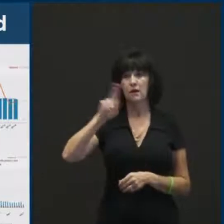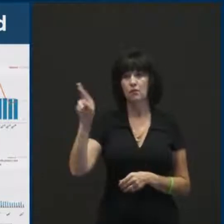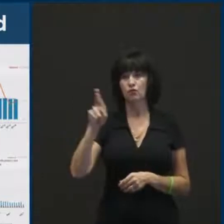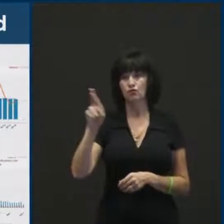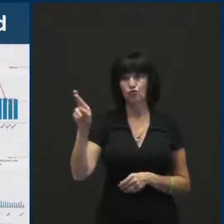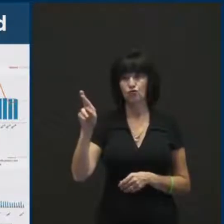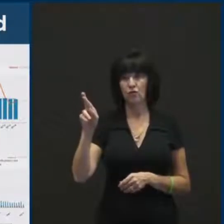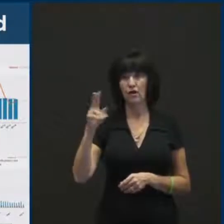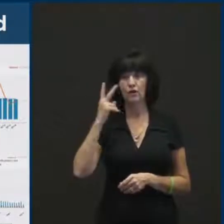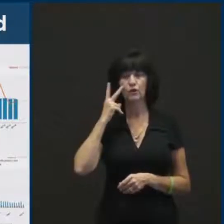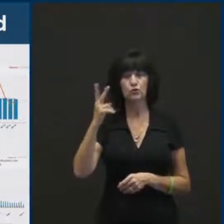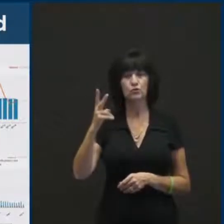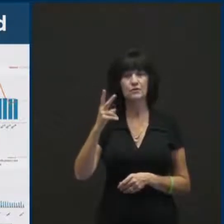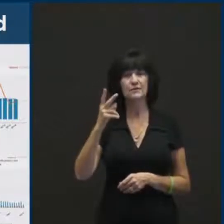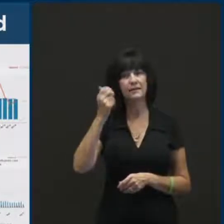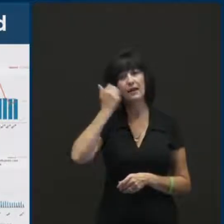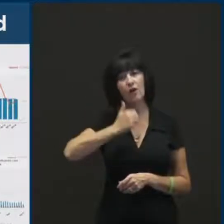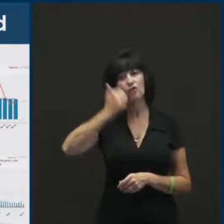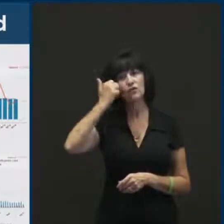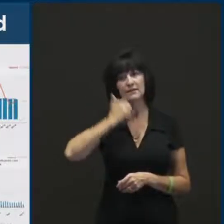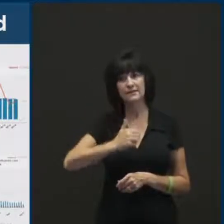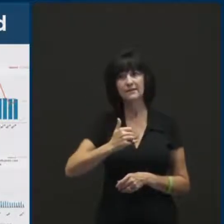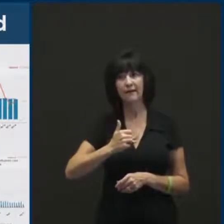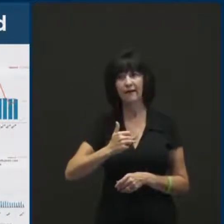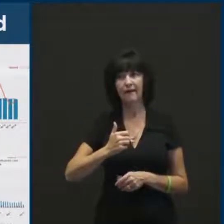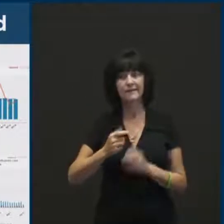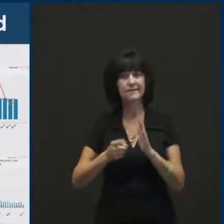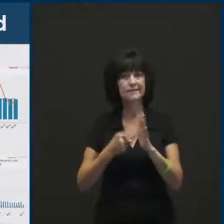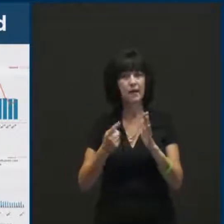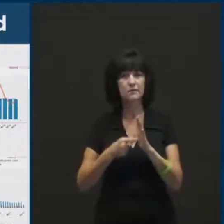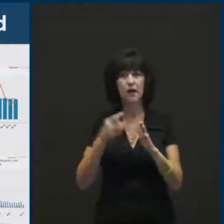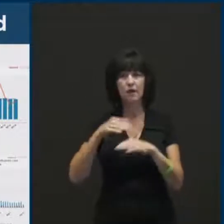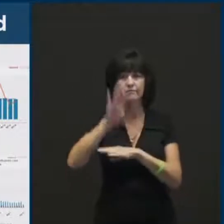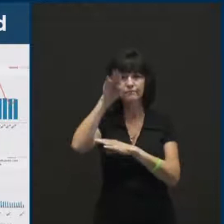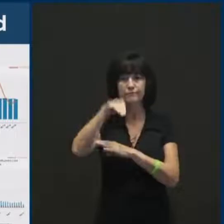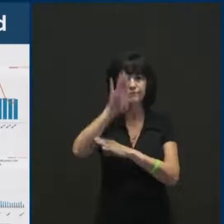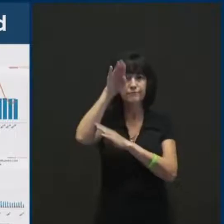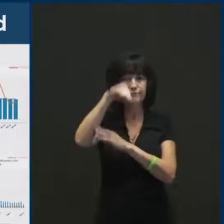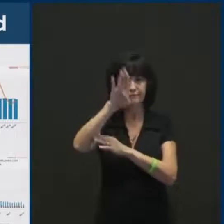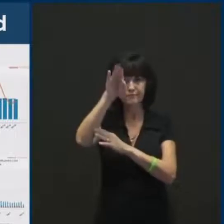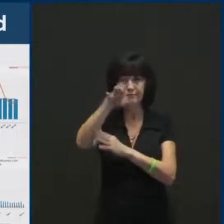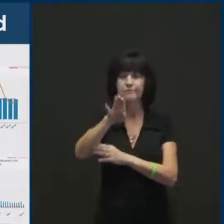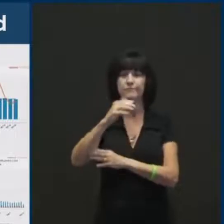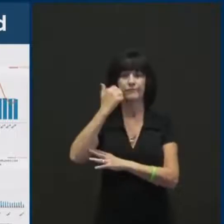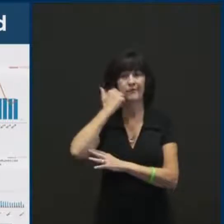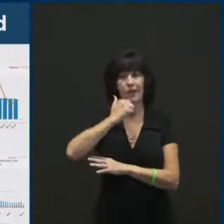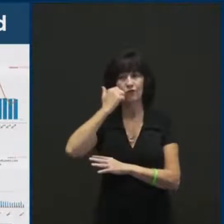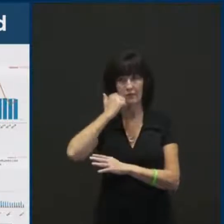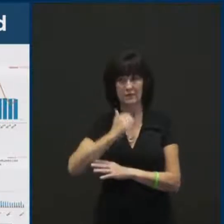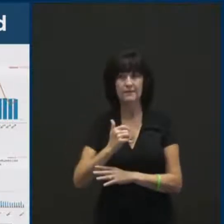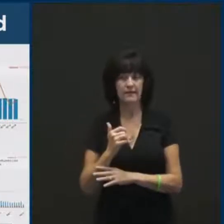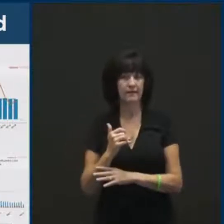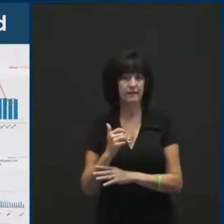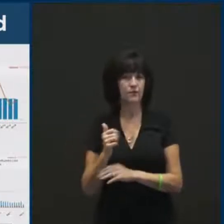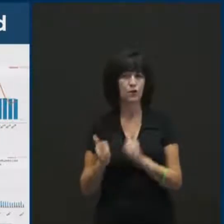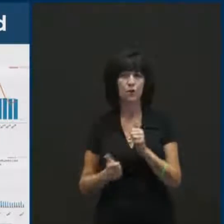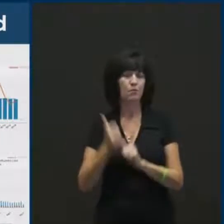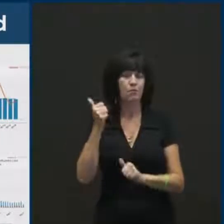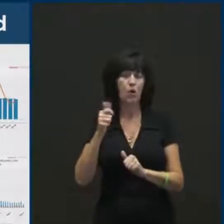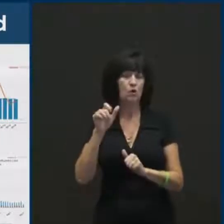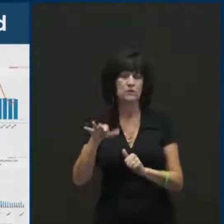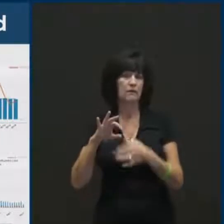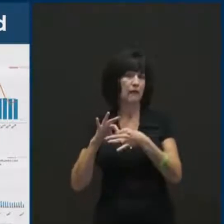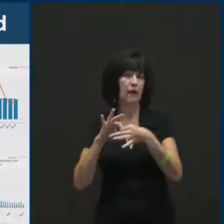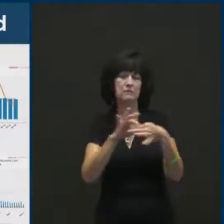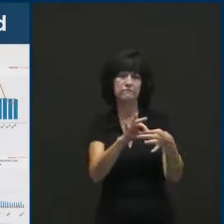this on a day-to-day basis, it tends to be very lumpy, some peaks and valleys on a day-to-day basis, and that's mostly a function